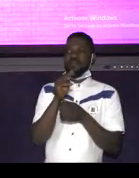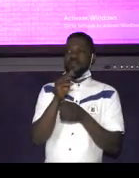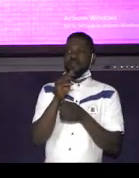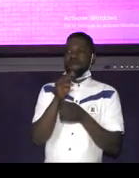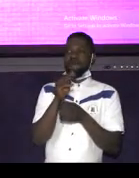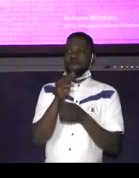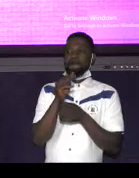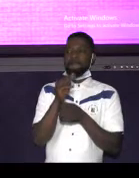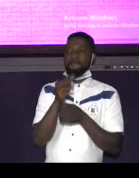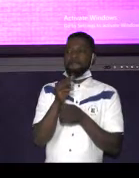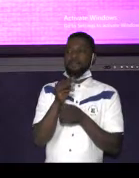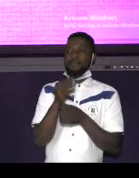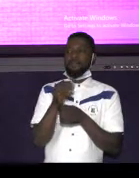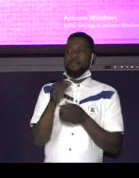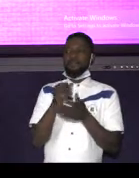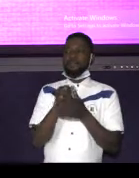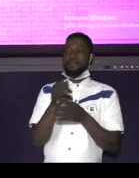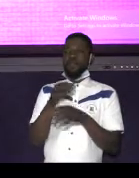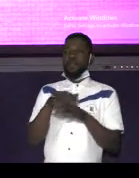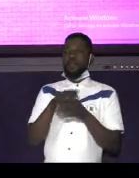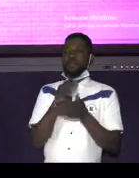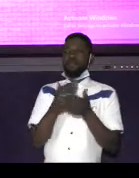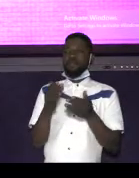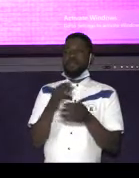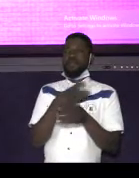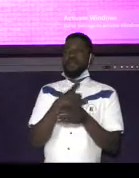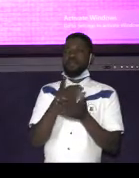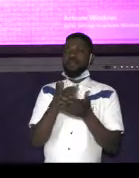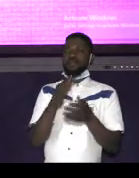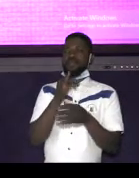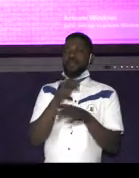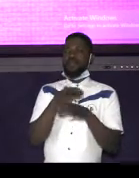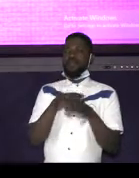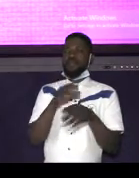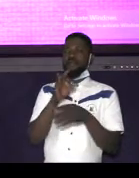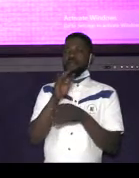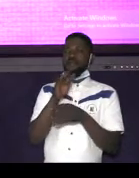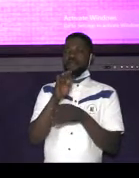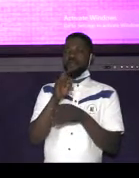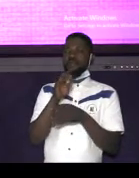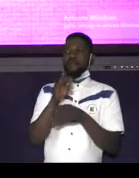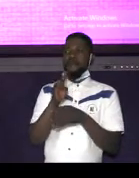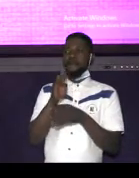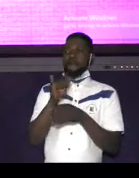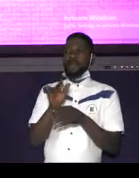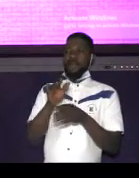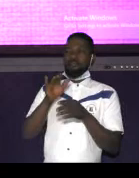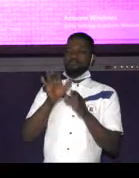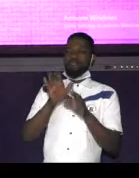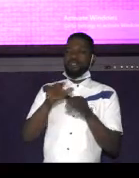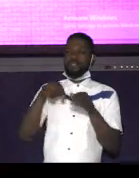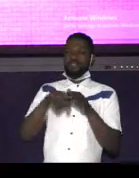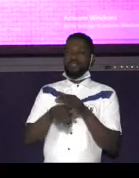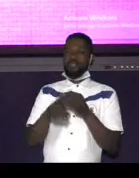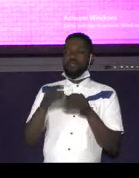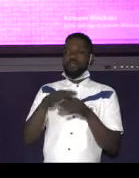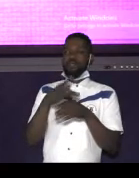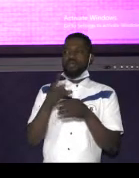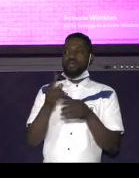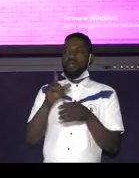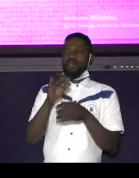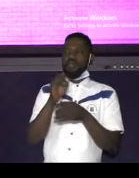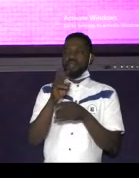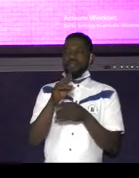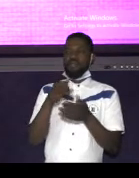long bar that's balanced on something underneath, and that something is called a fulcrum. By pushing down on one end of the lever, the